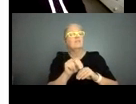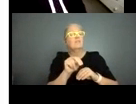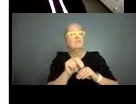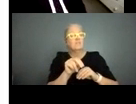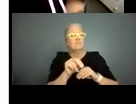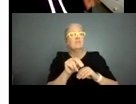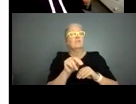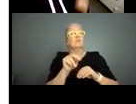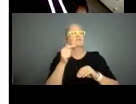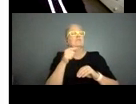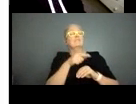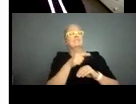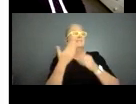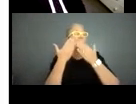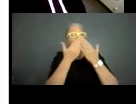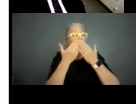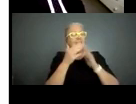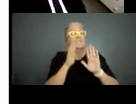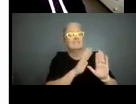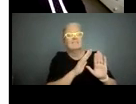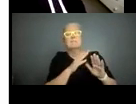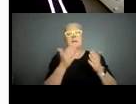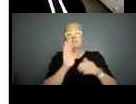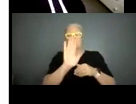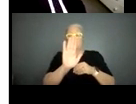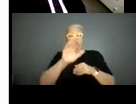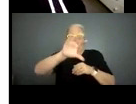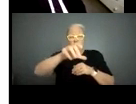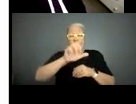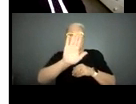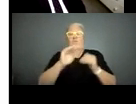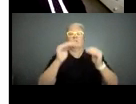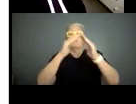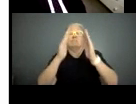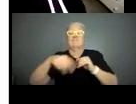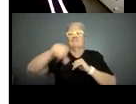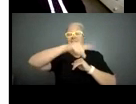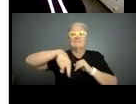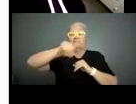middle income country, in your country, let's say, where you live?